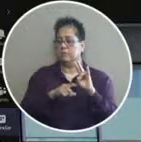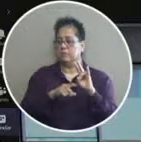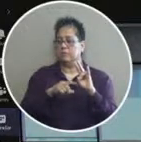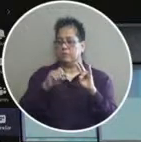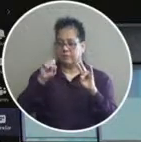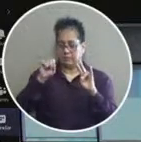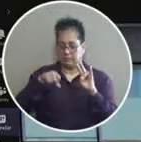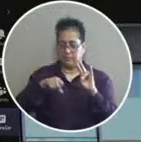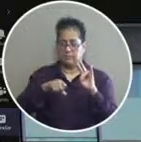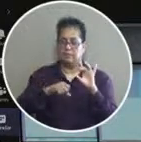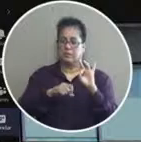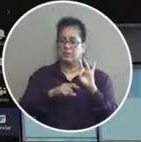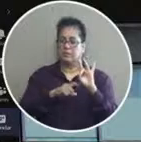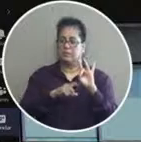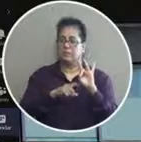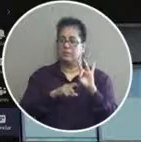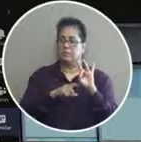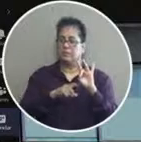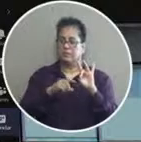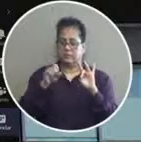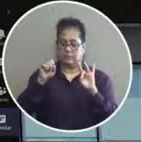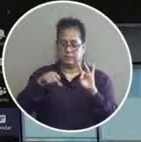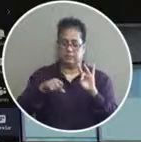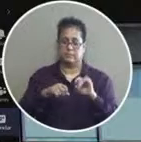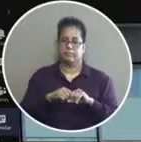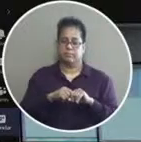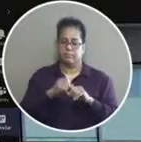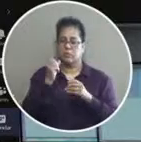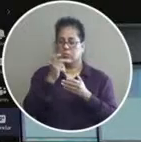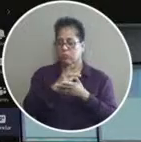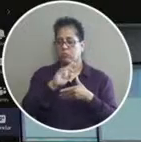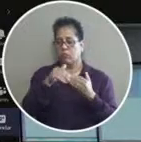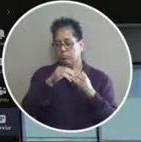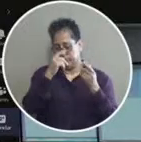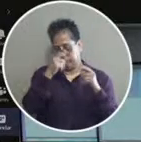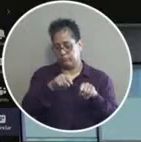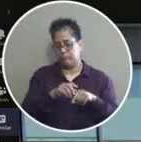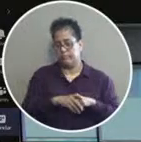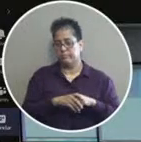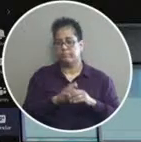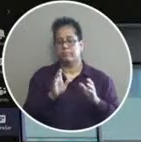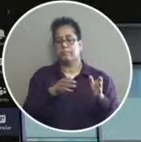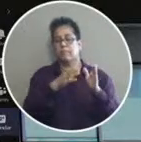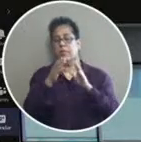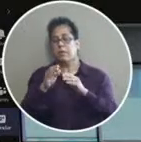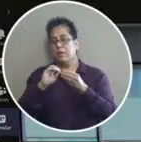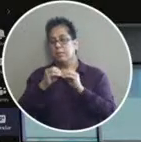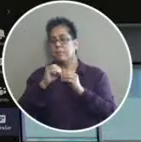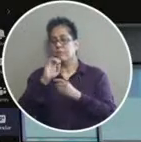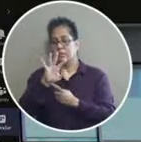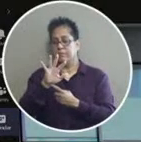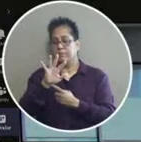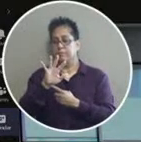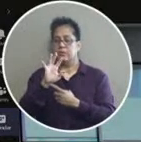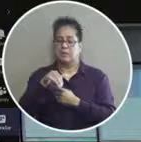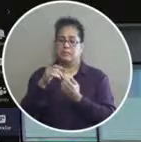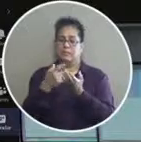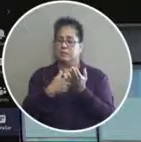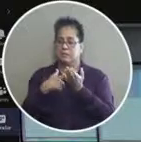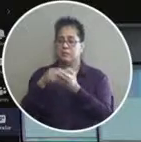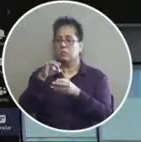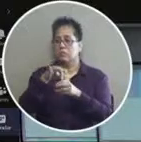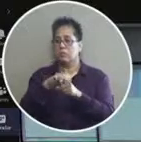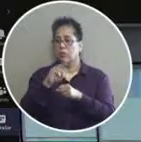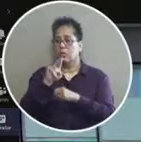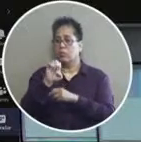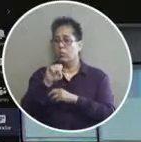Aye. And Lizarraga. Aye. The motion passes unanimously. The next item is number 5. This is discussion and action